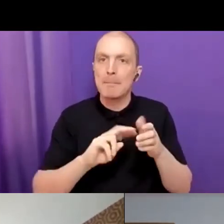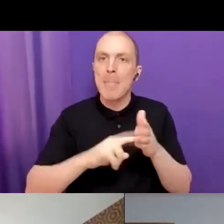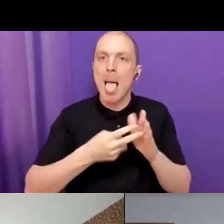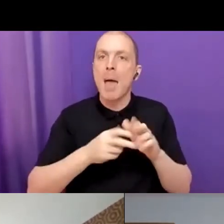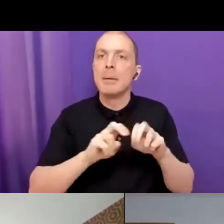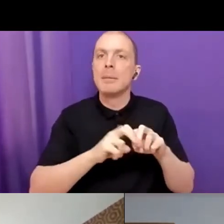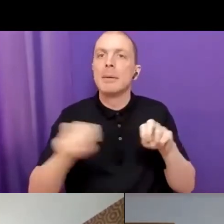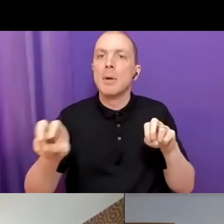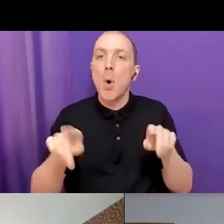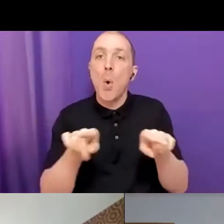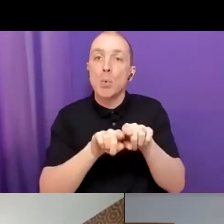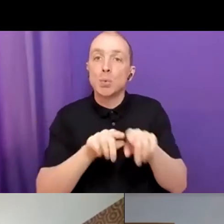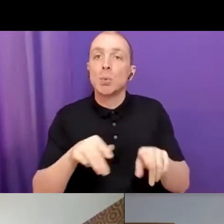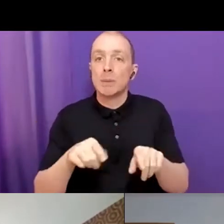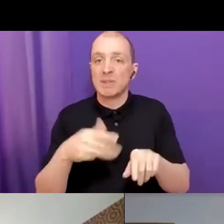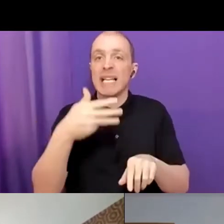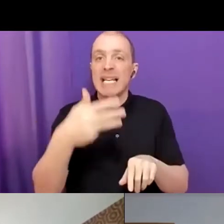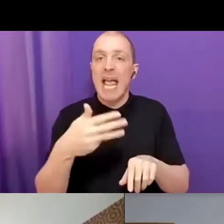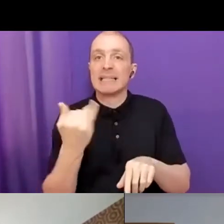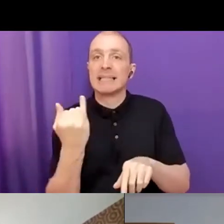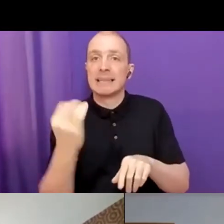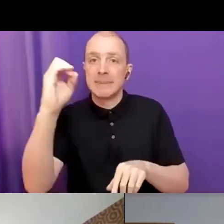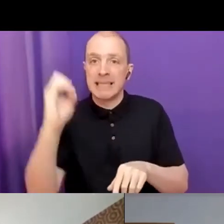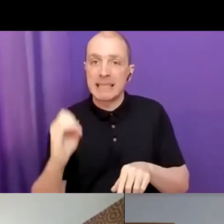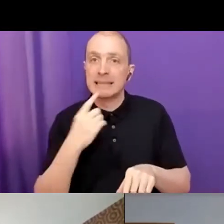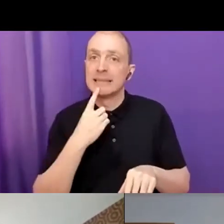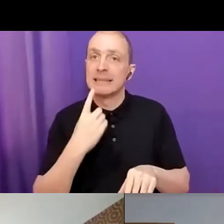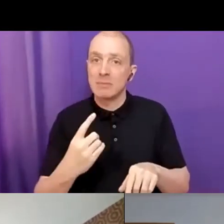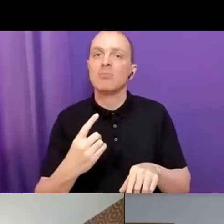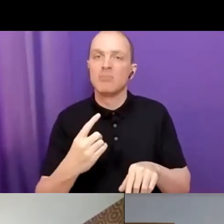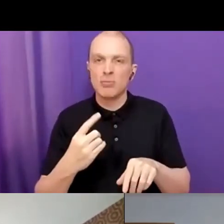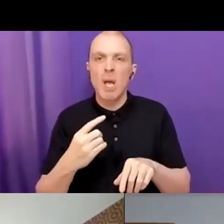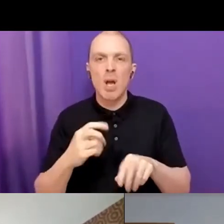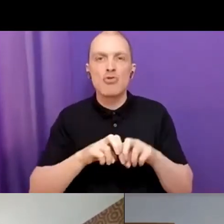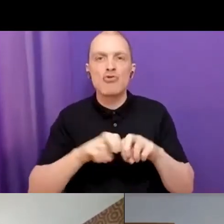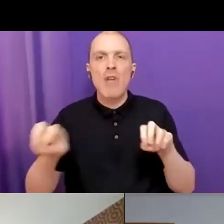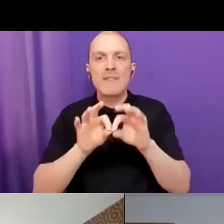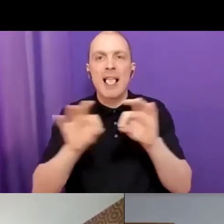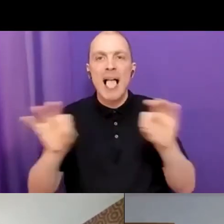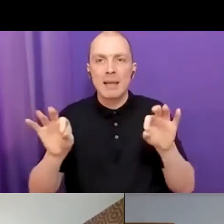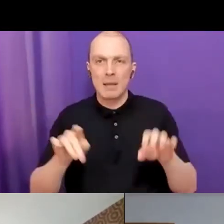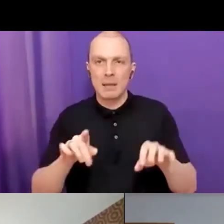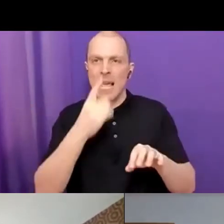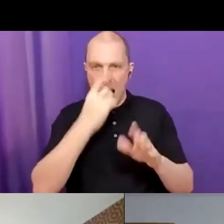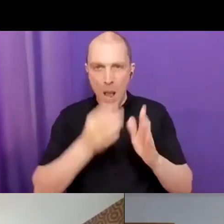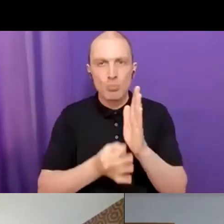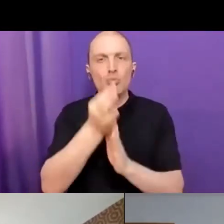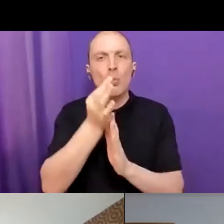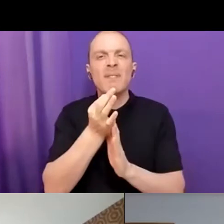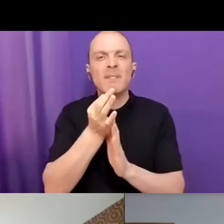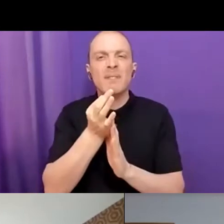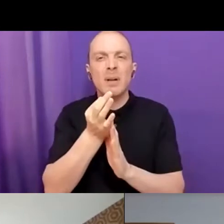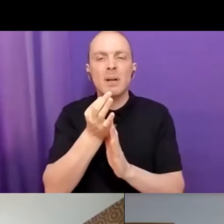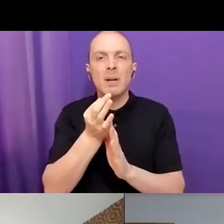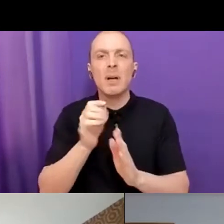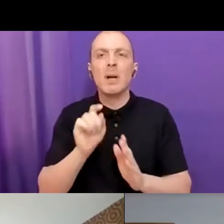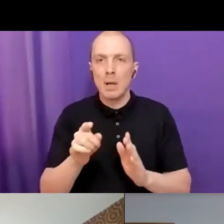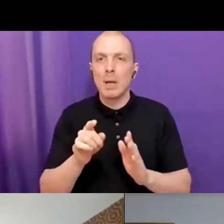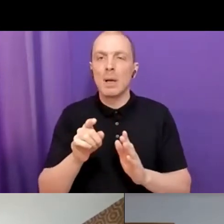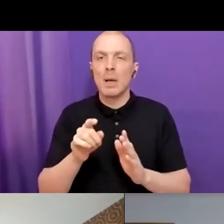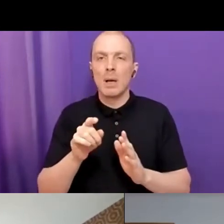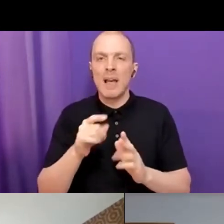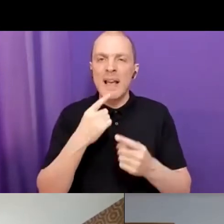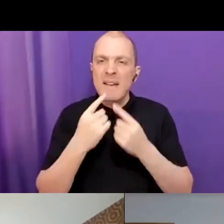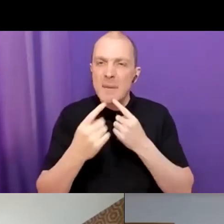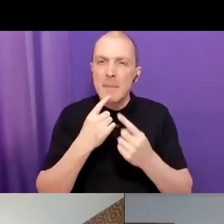that 96% told us that Traveline could improve the information that it has that would help people to plan those journeys. So this